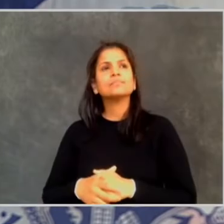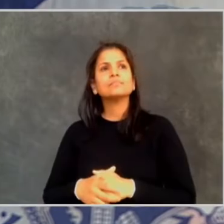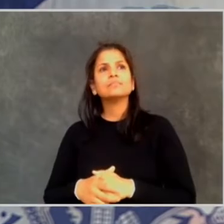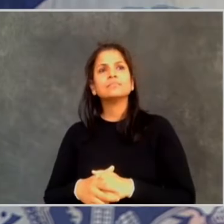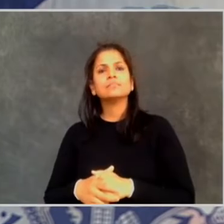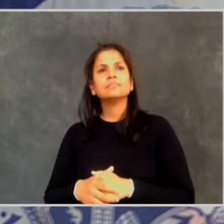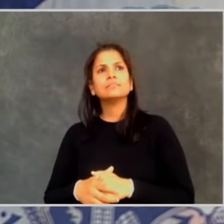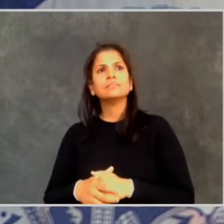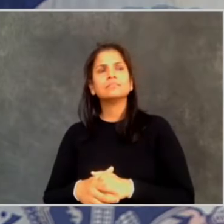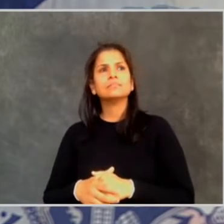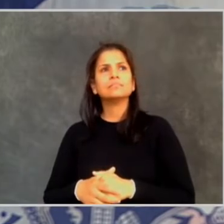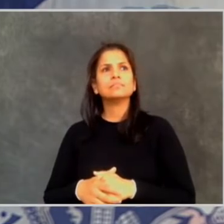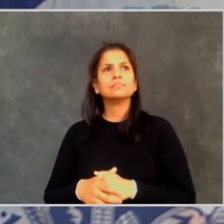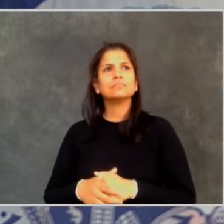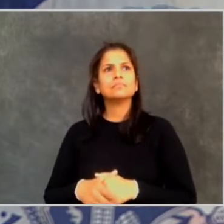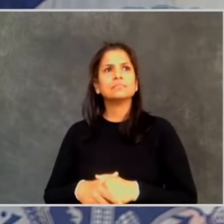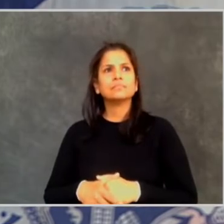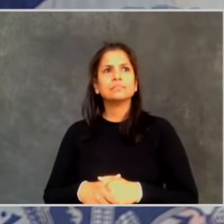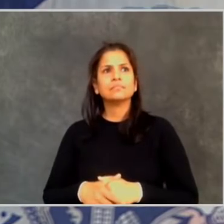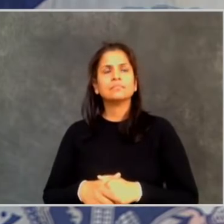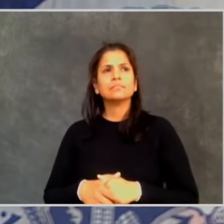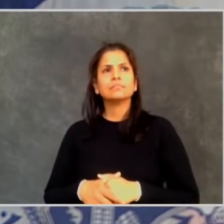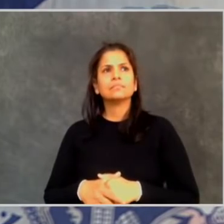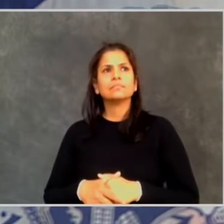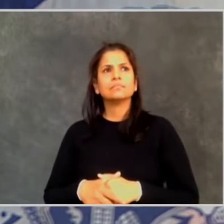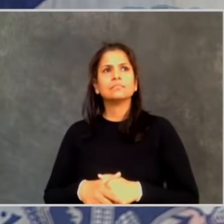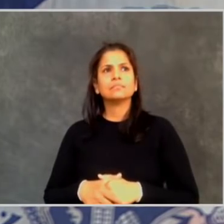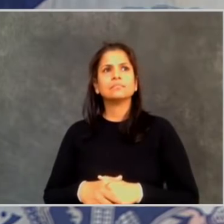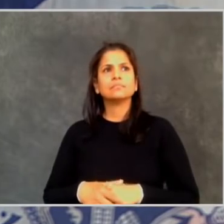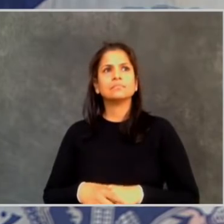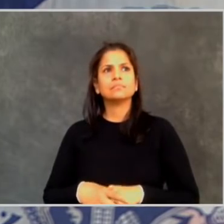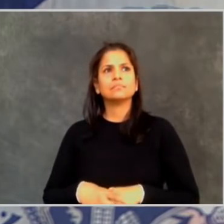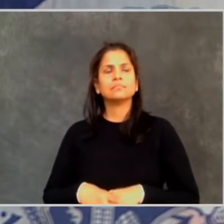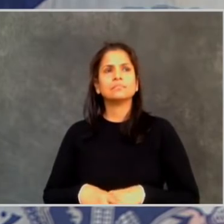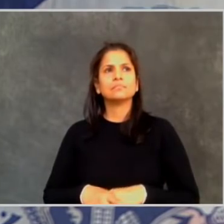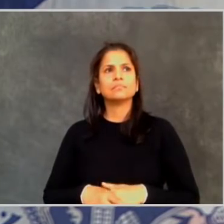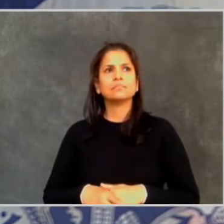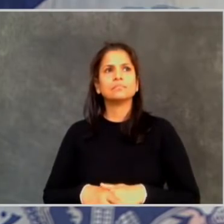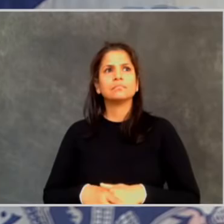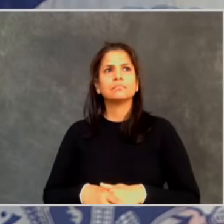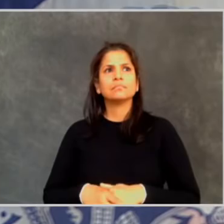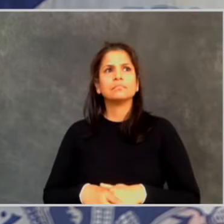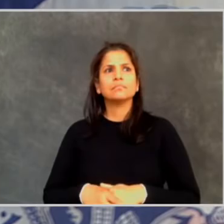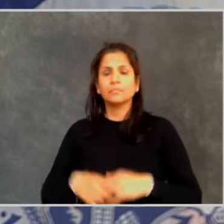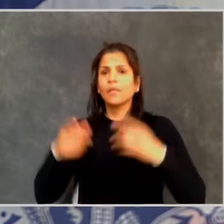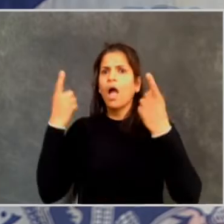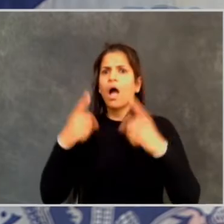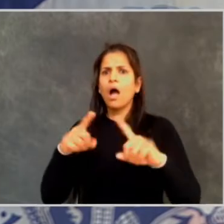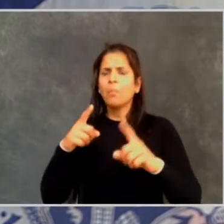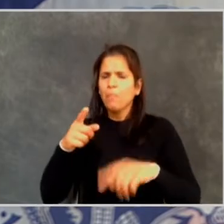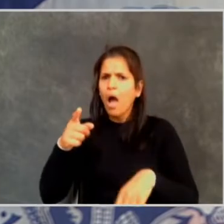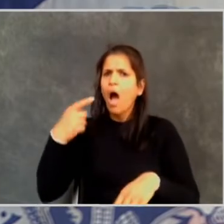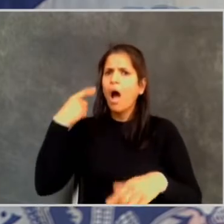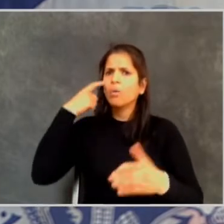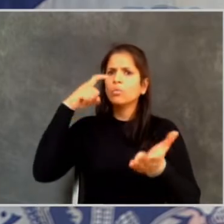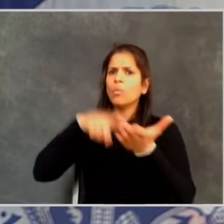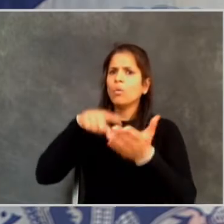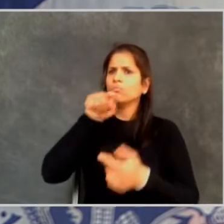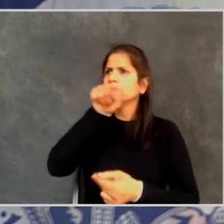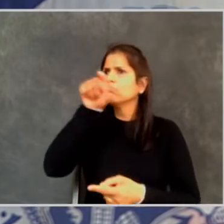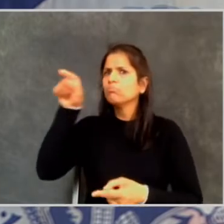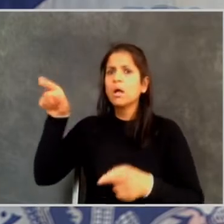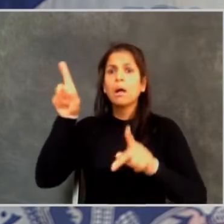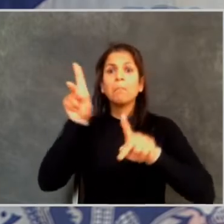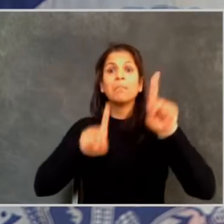coronavirus, should be included in the official death toll. Do you expect that to happen soon? So on that